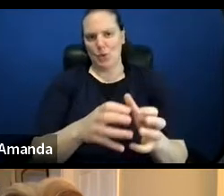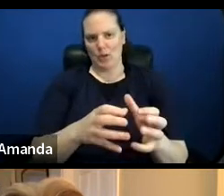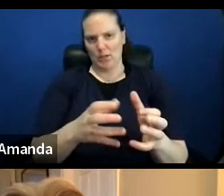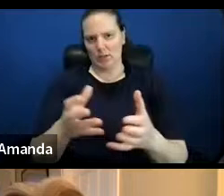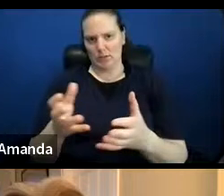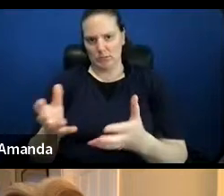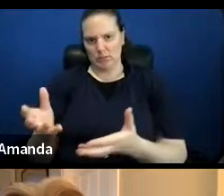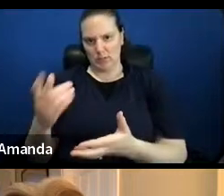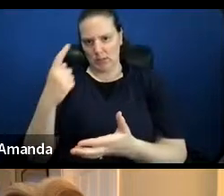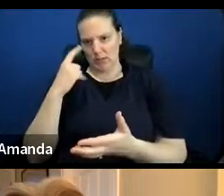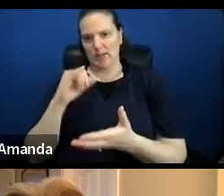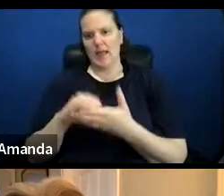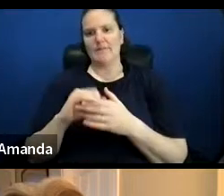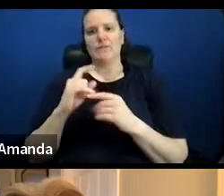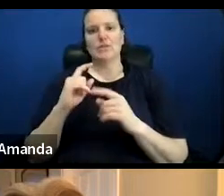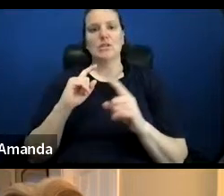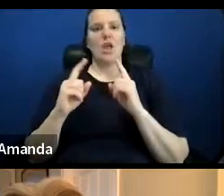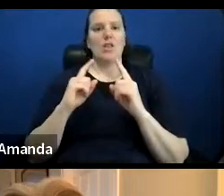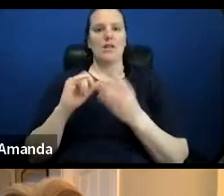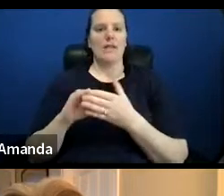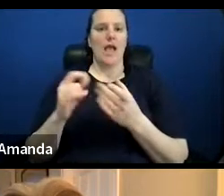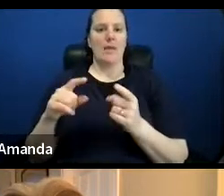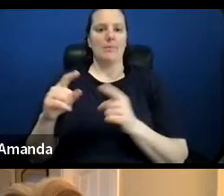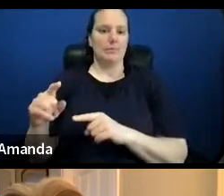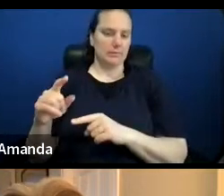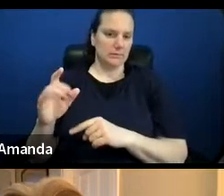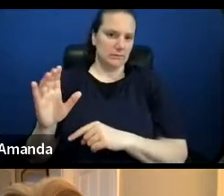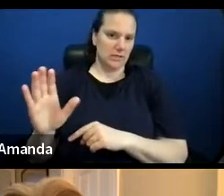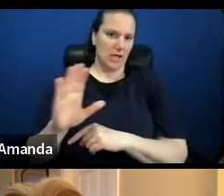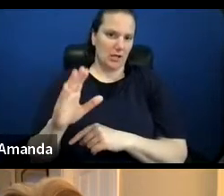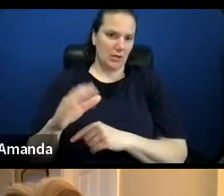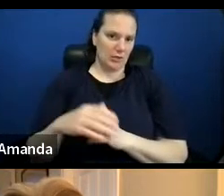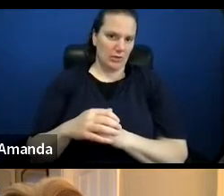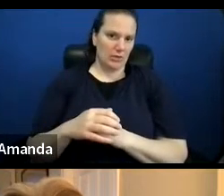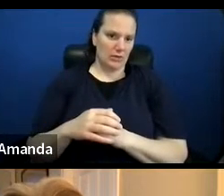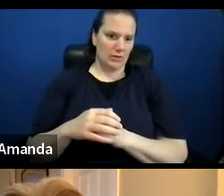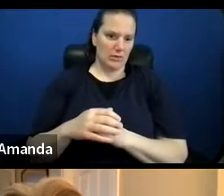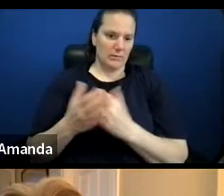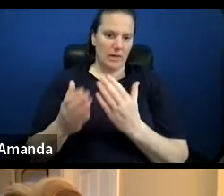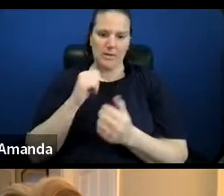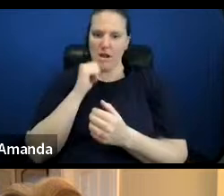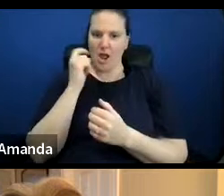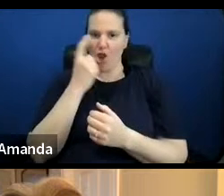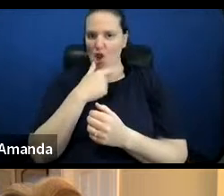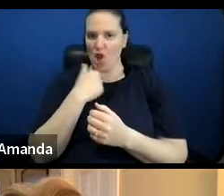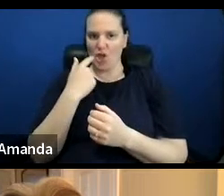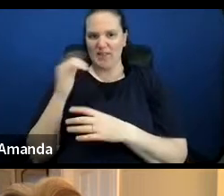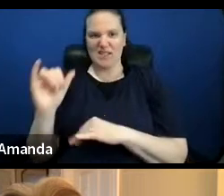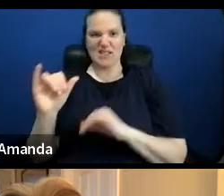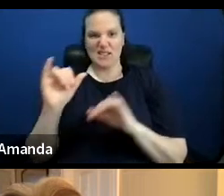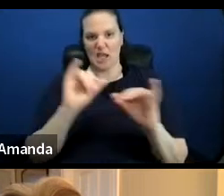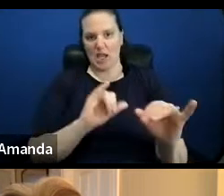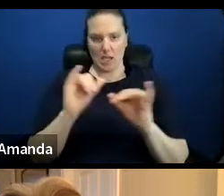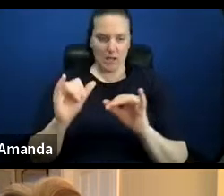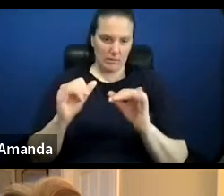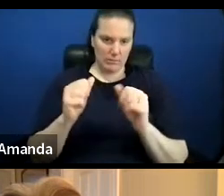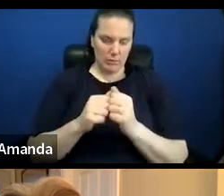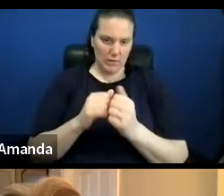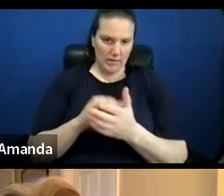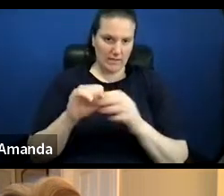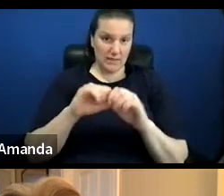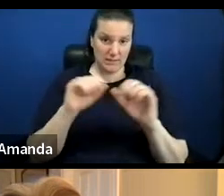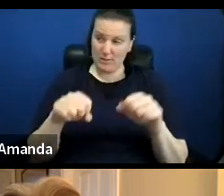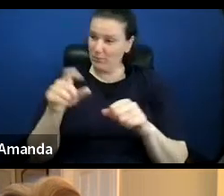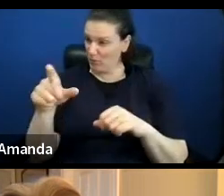there's dialogue that happens there that kind of crafts it, and that ends up maybe not looking, it doesn't look the same, I guess, across the O2 system. Greg, would you say